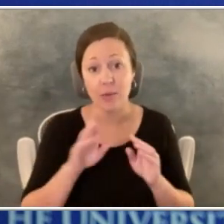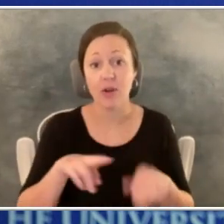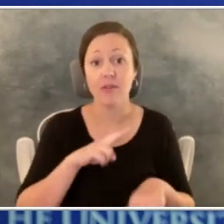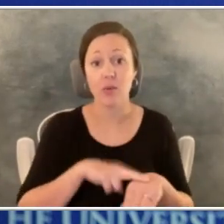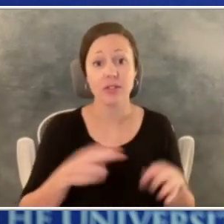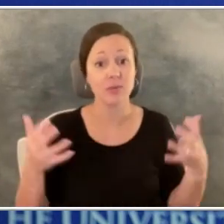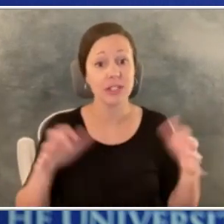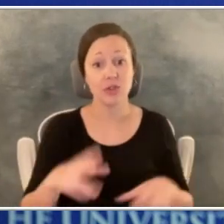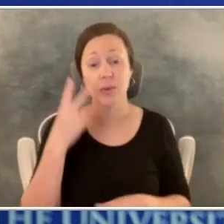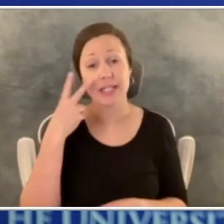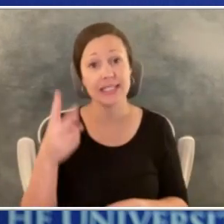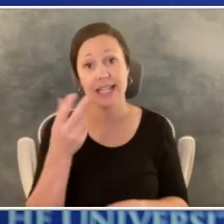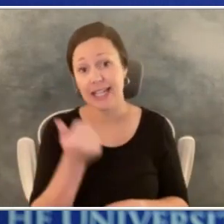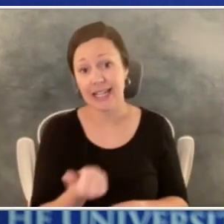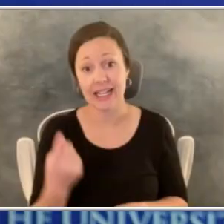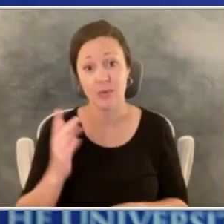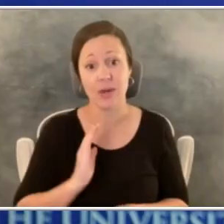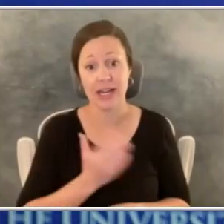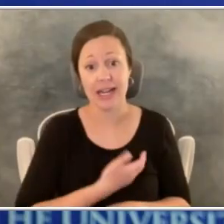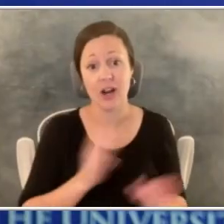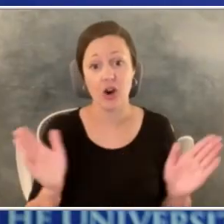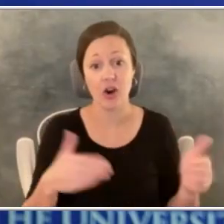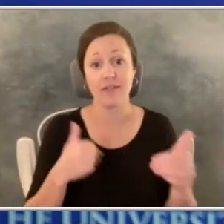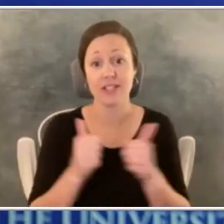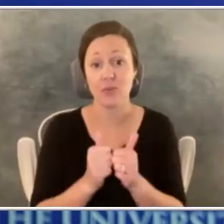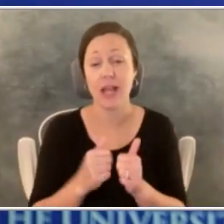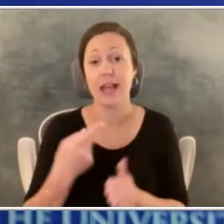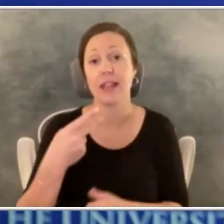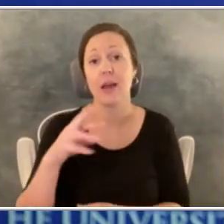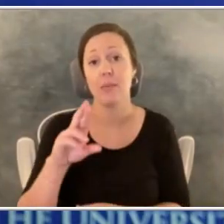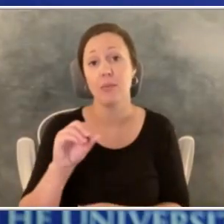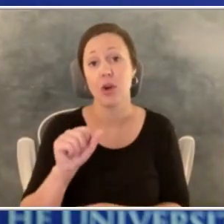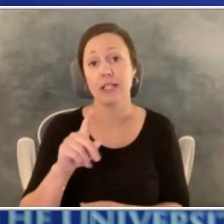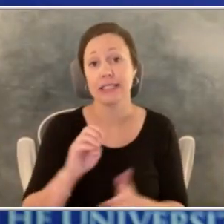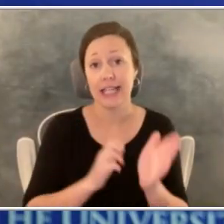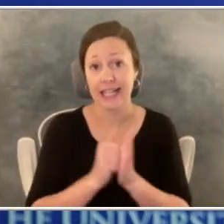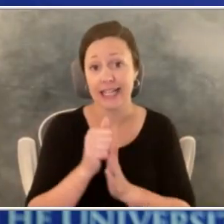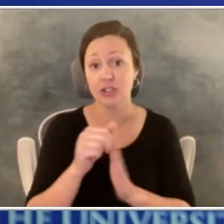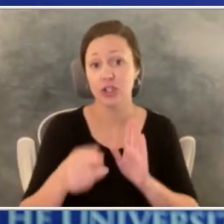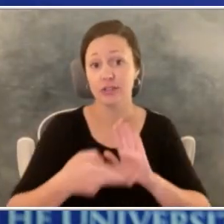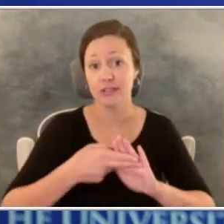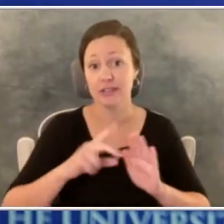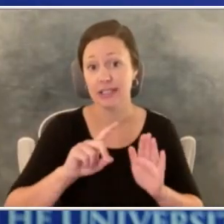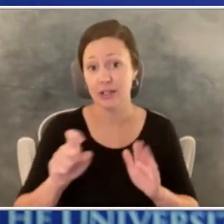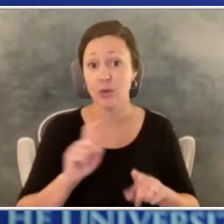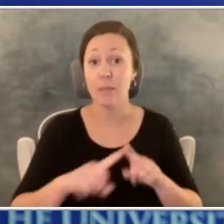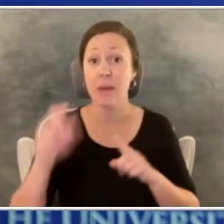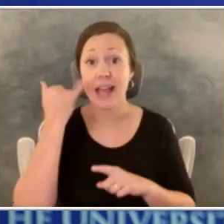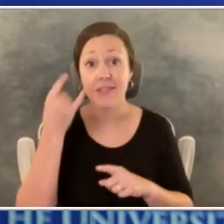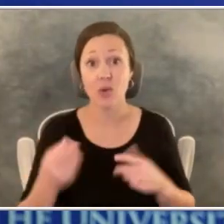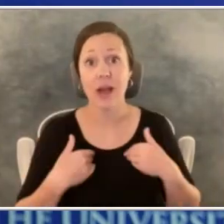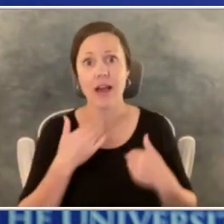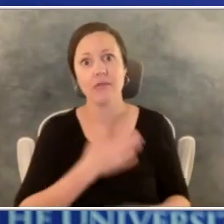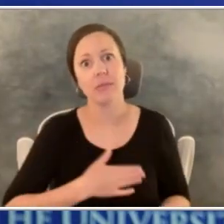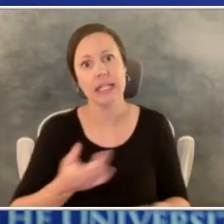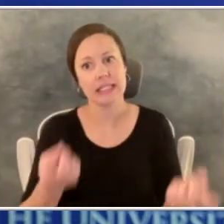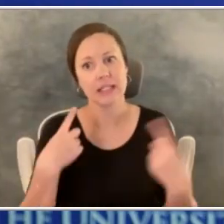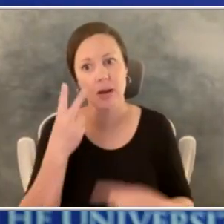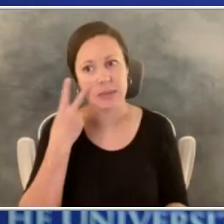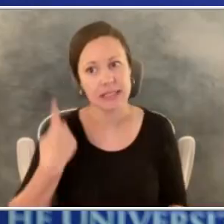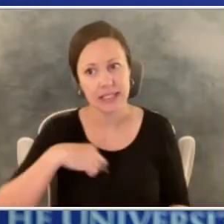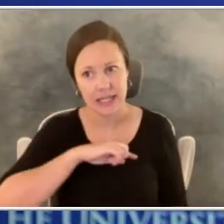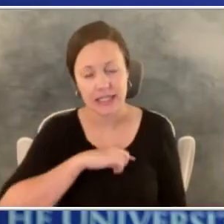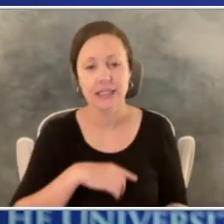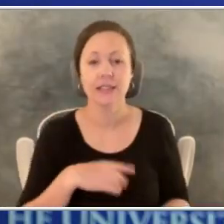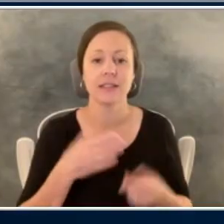anyone, in our office with a prostate cancer diagnosis. But if you do get that diagnosis, please come see us. And just let us help take